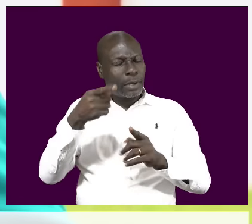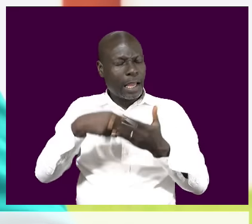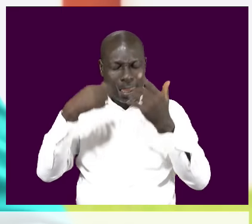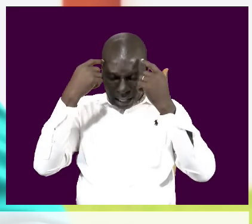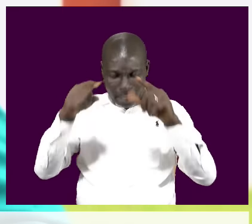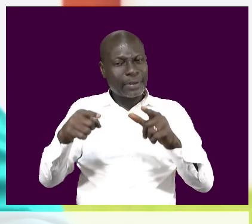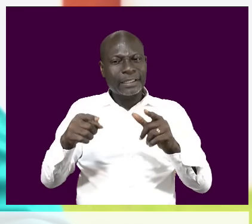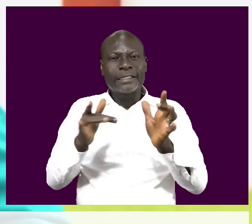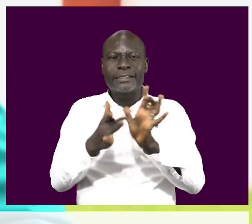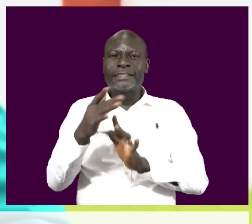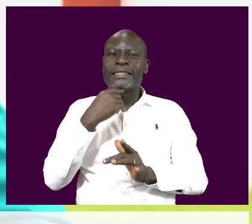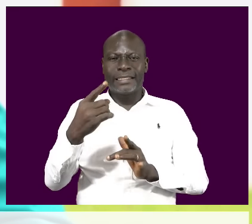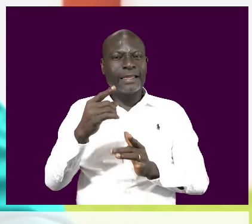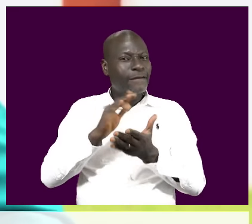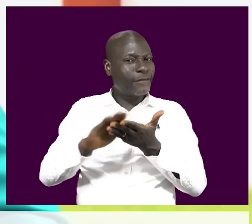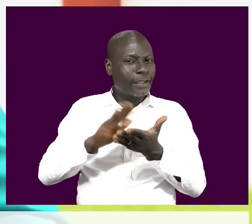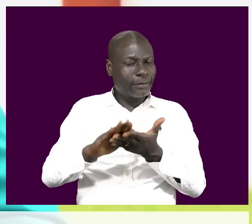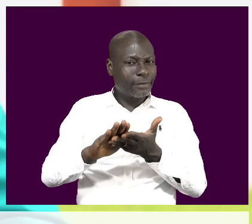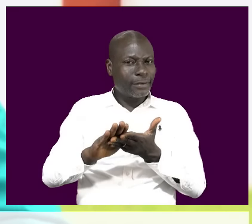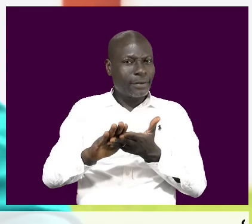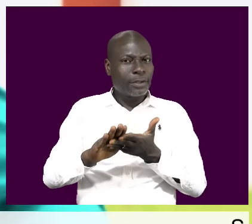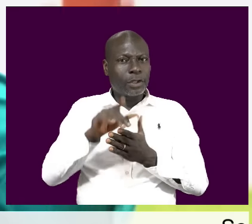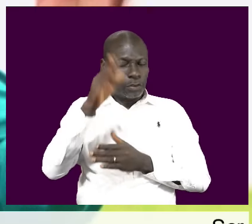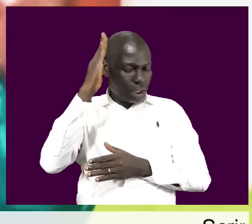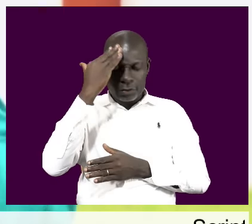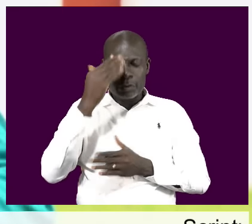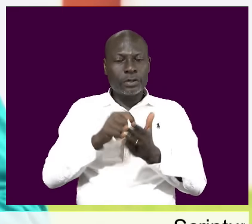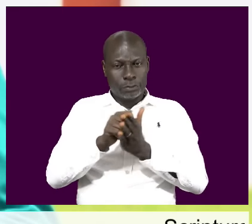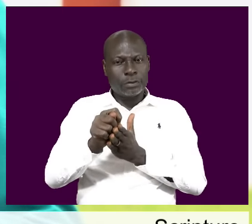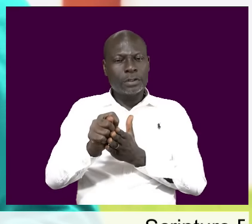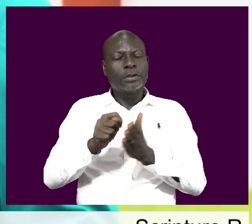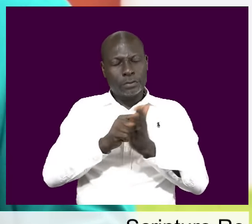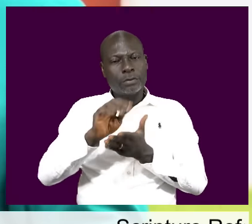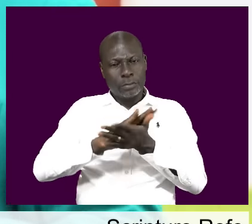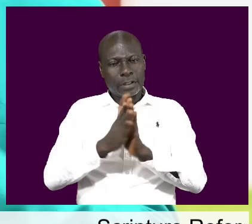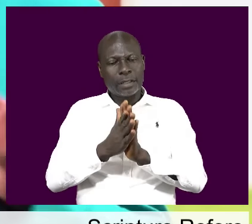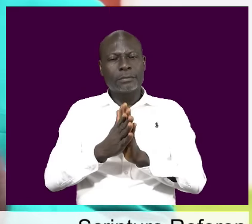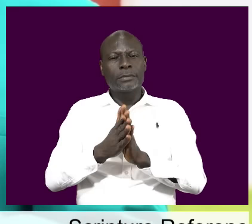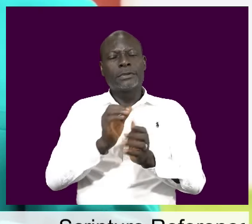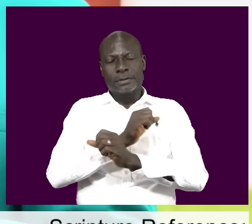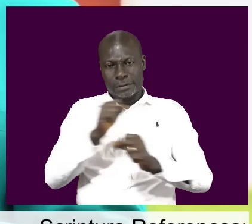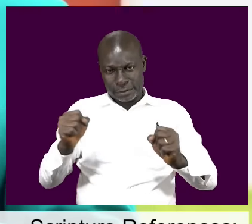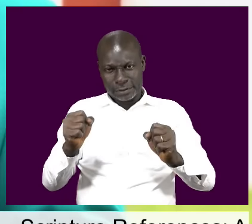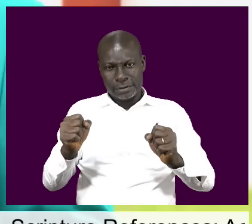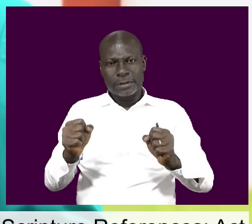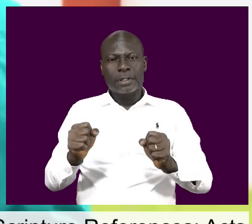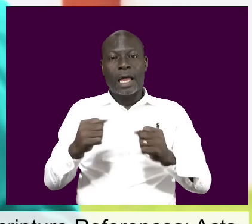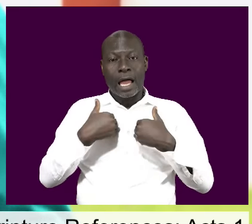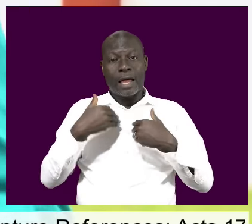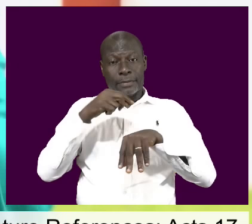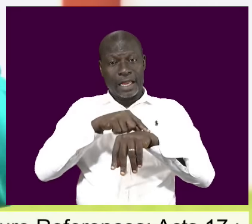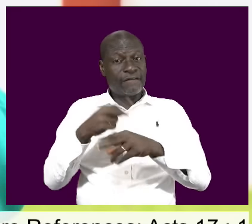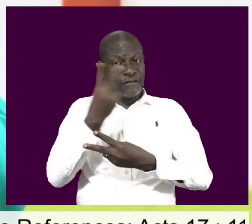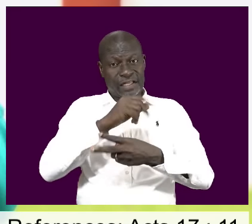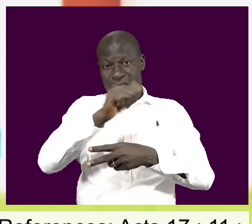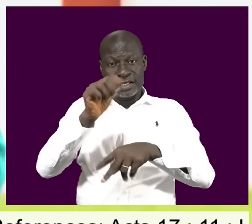uranumpo wa ye de a chance. Number one, Okrano, Amano Krano, Amamoya Adesia. We had a idea, Costa Church of Christ, Biara.